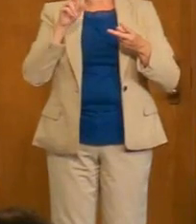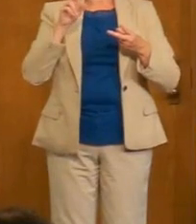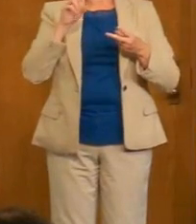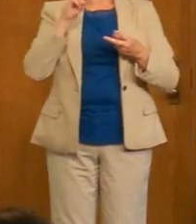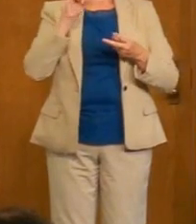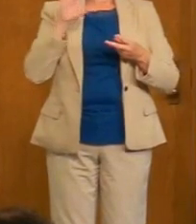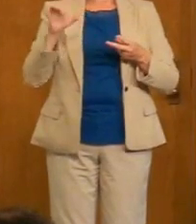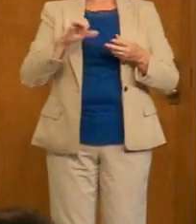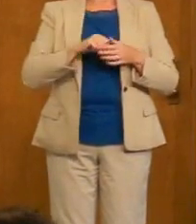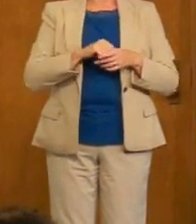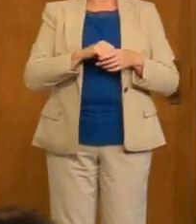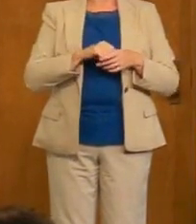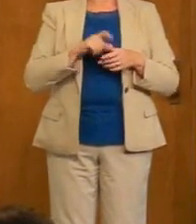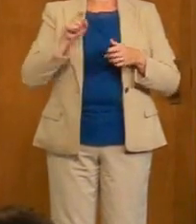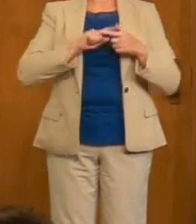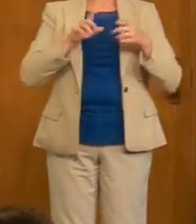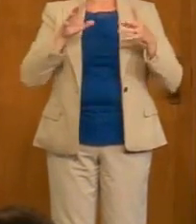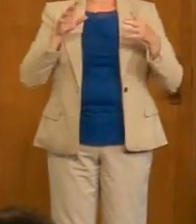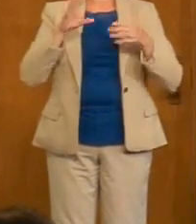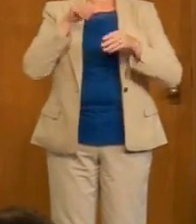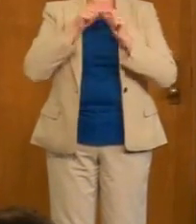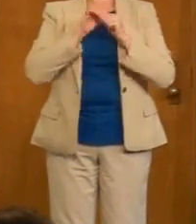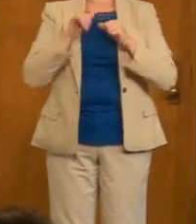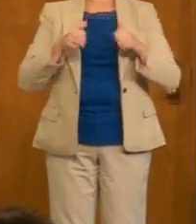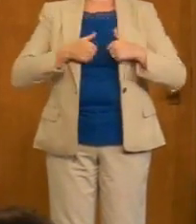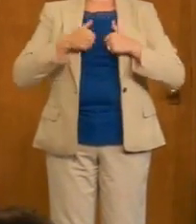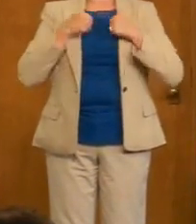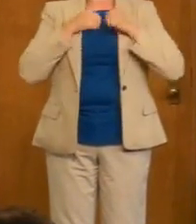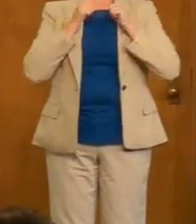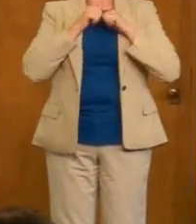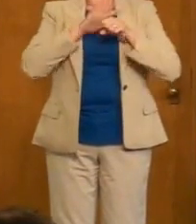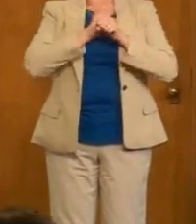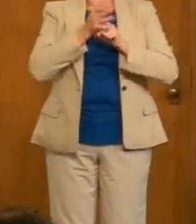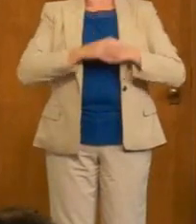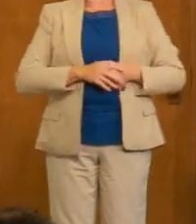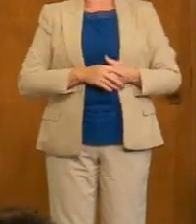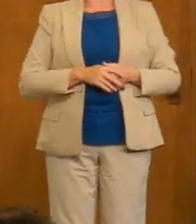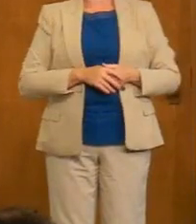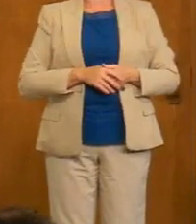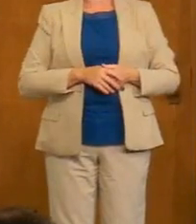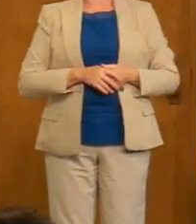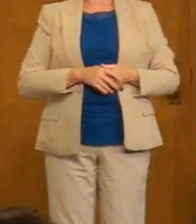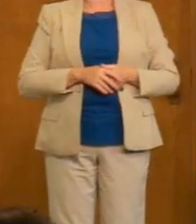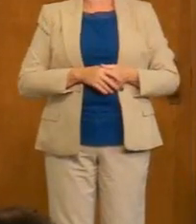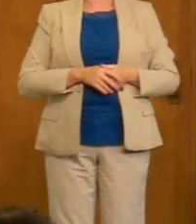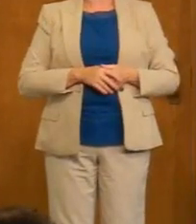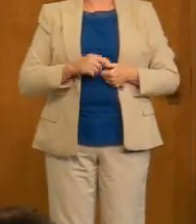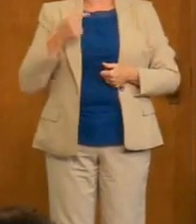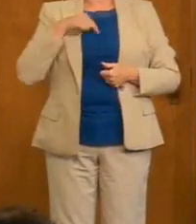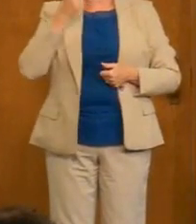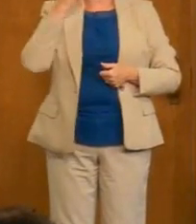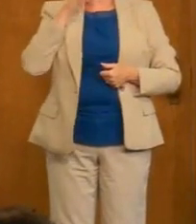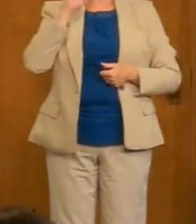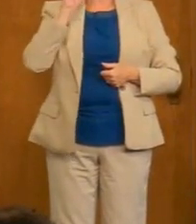who might be concerned? I'd just say, Dr. Shahab, you might have something to add, but that's precisely why we'd put out